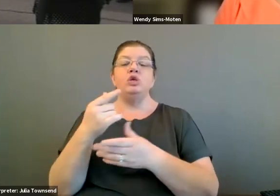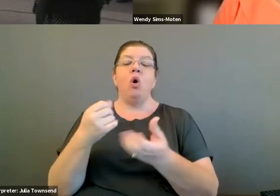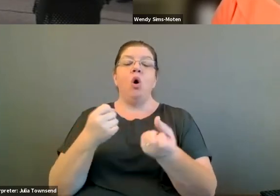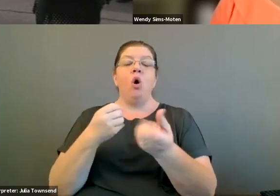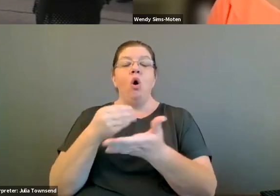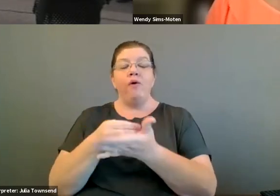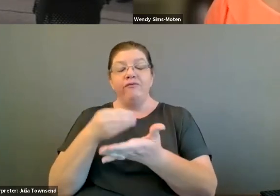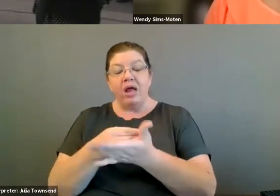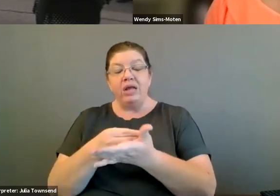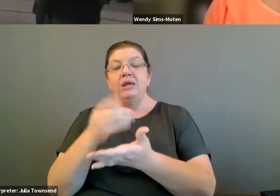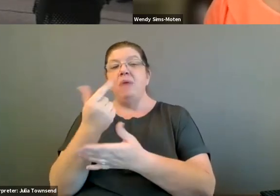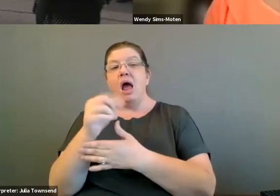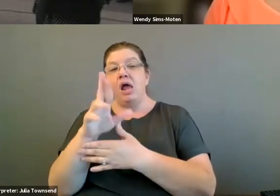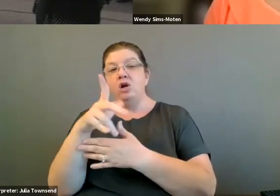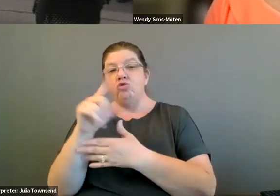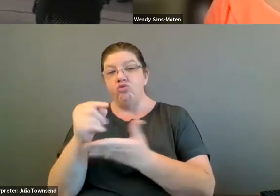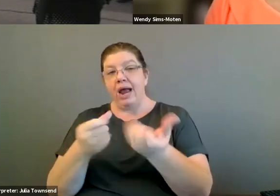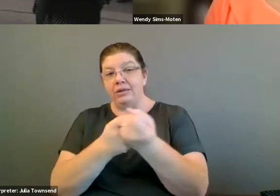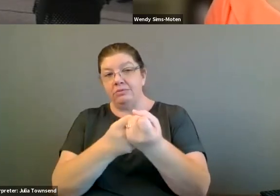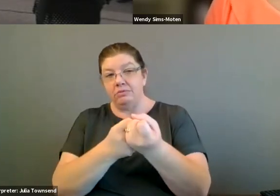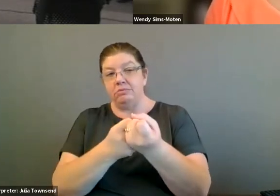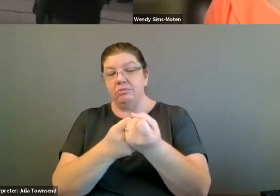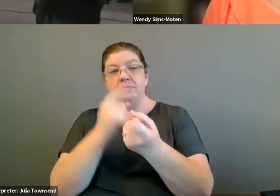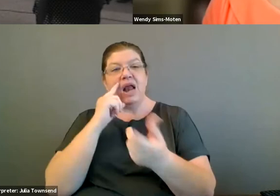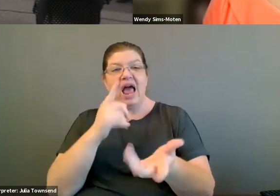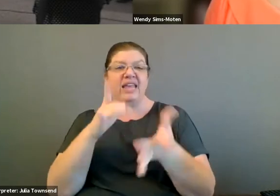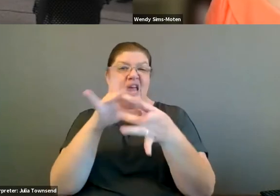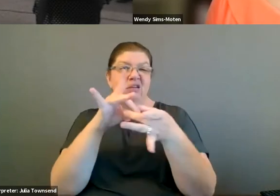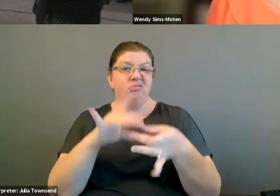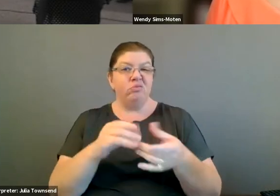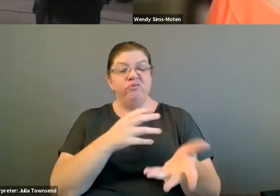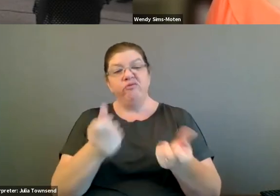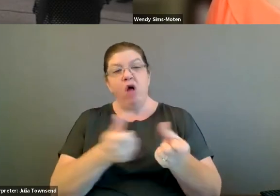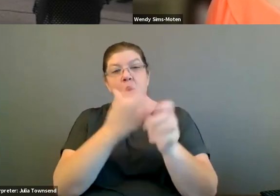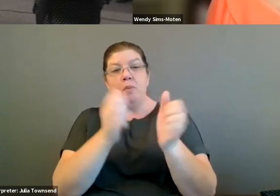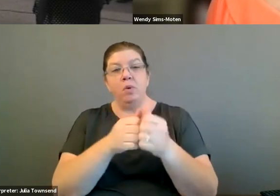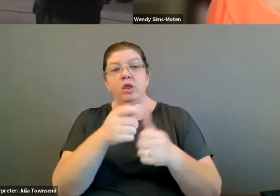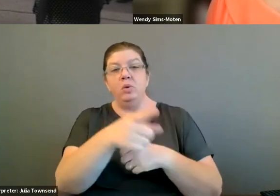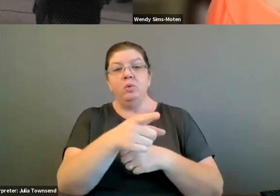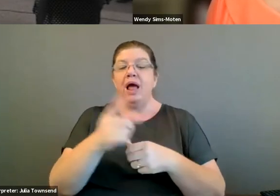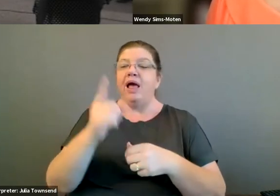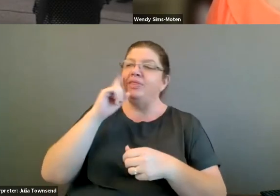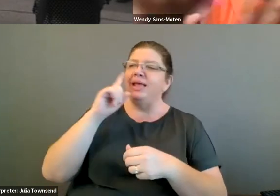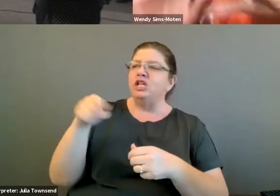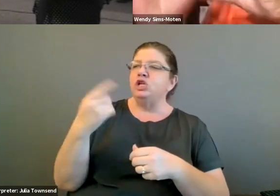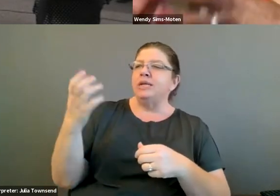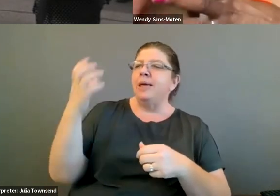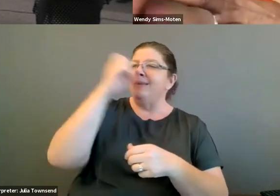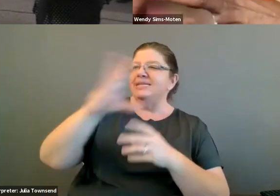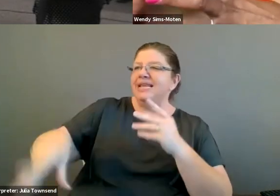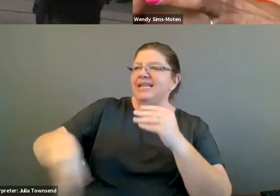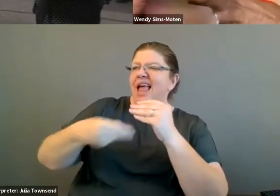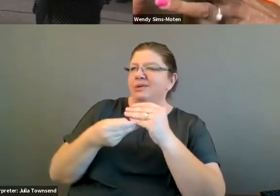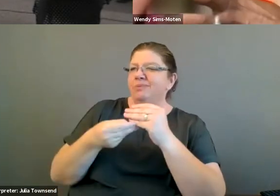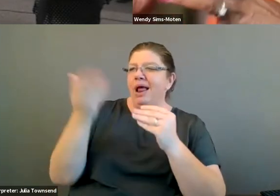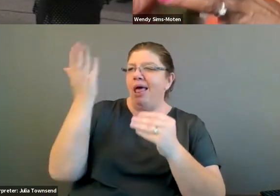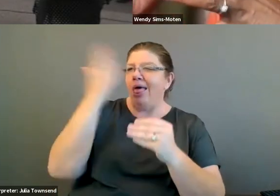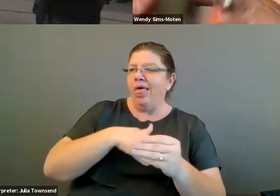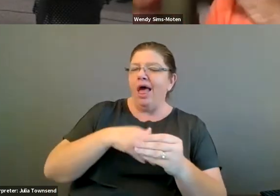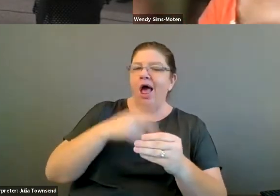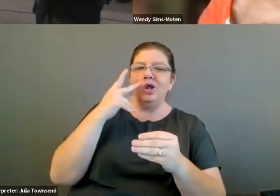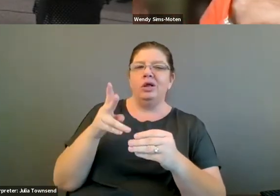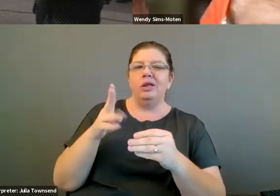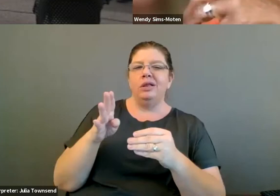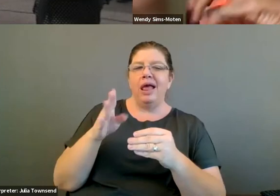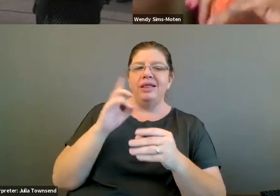but I can certainly follow up with you on any of those funding sources for any of the items. Yeah, I think I just missed the attachment. I was just looking on your background on your